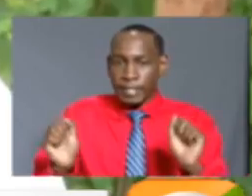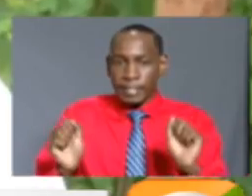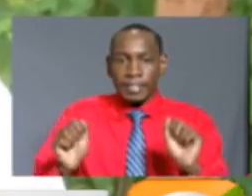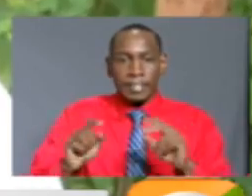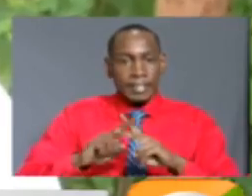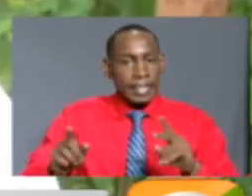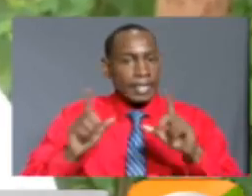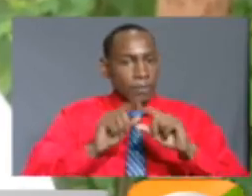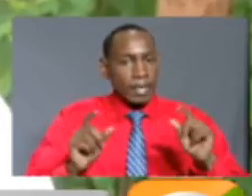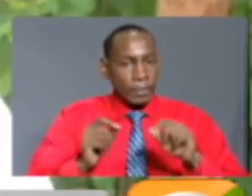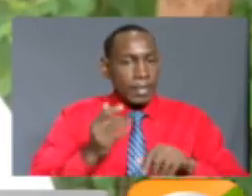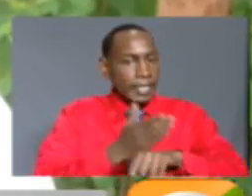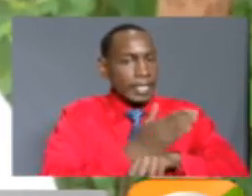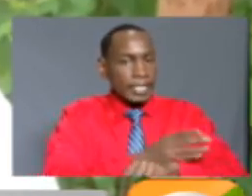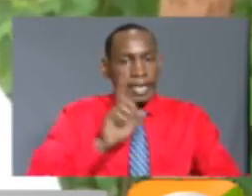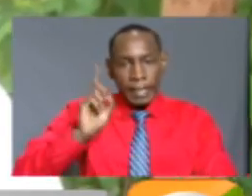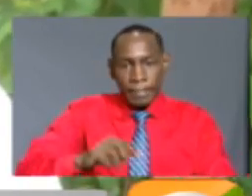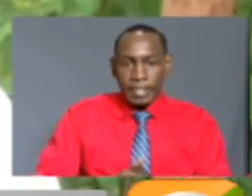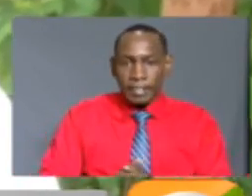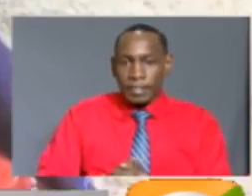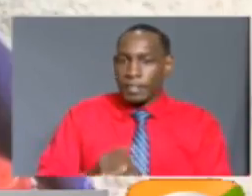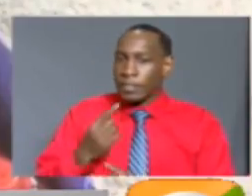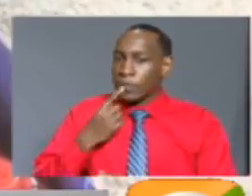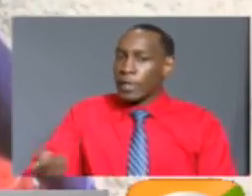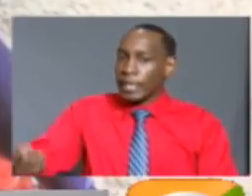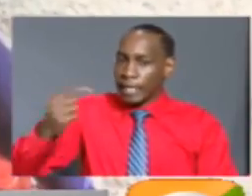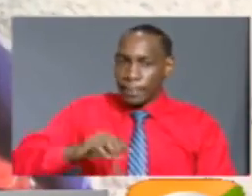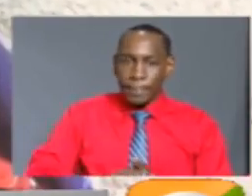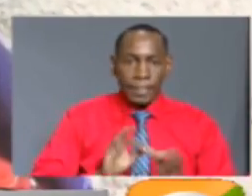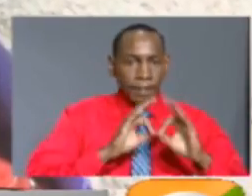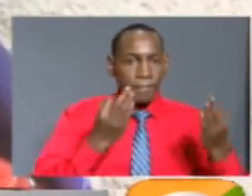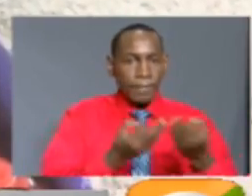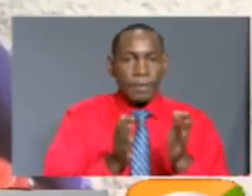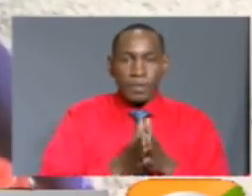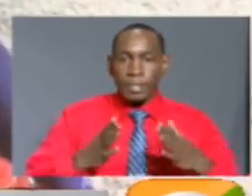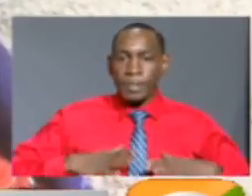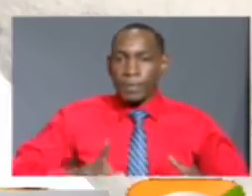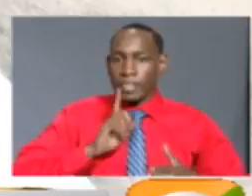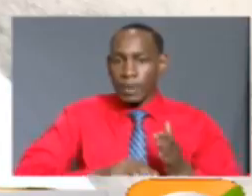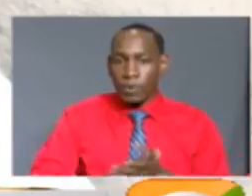yako nitakuumiza kamwambia kuja uniumize. Family and residents